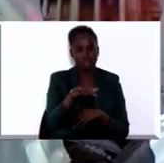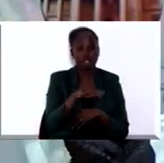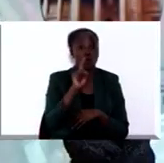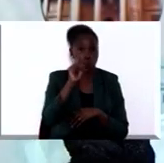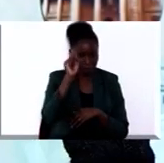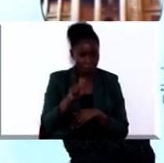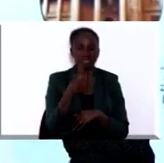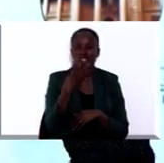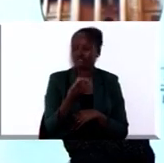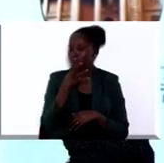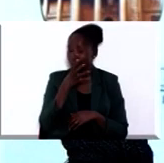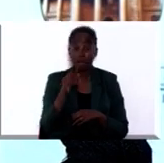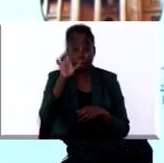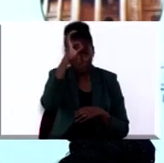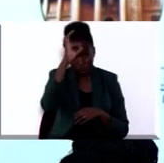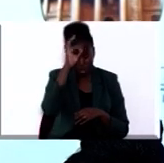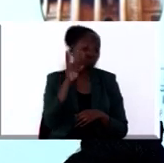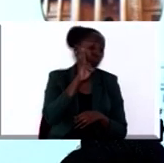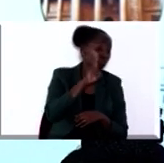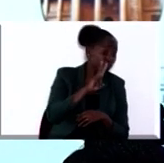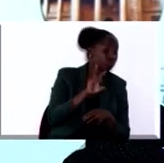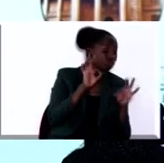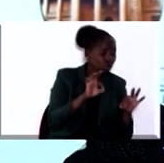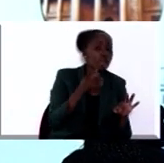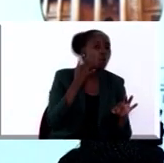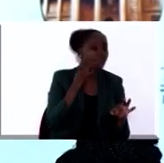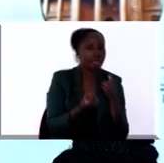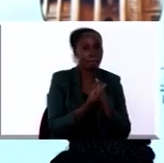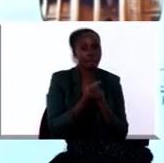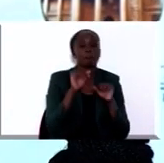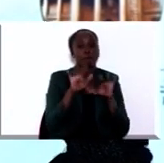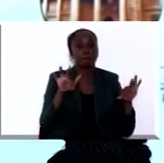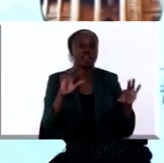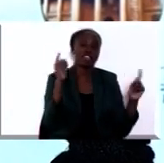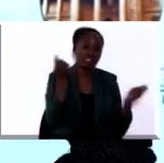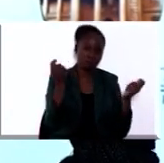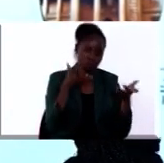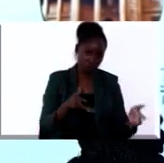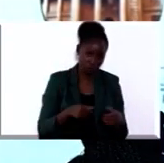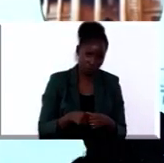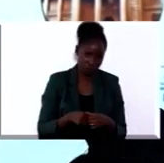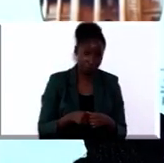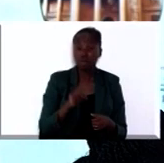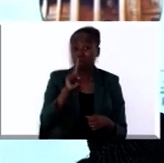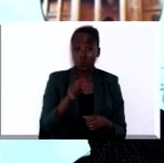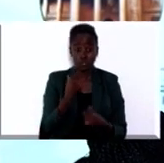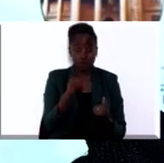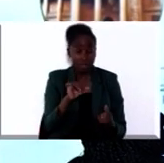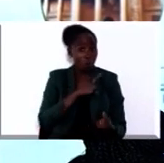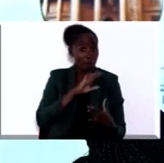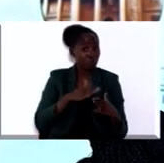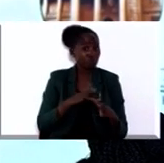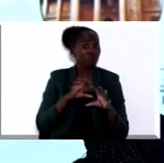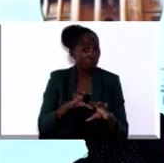police visibility where there are public events. This we do not because we are forced to do